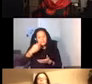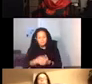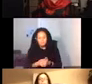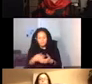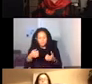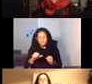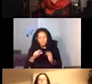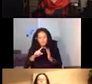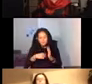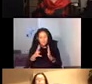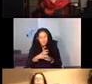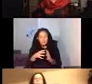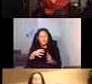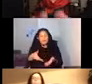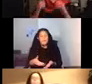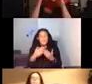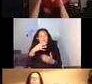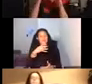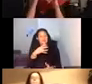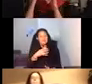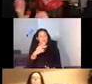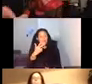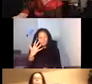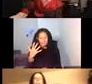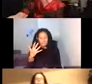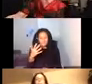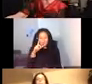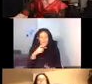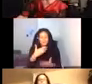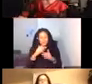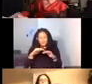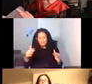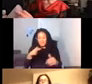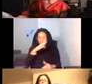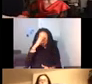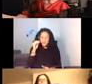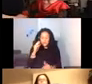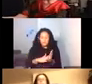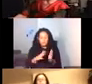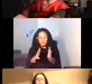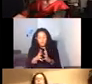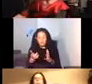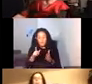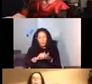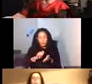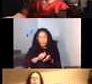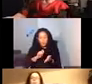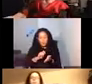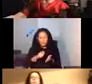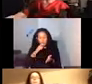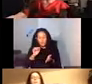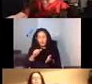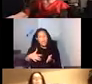Jennifer Worth, born 1935 in Clacton-on-Sea, nurse, midwife, and the author whose